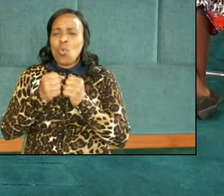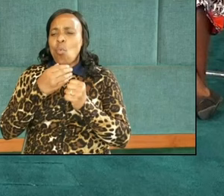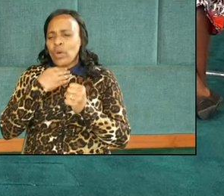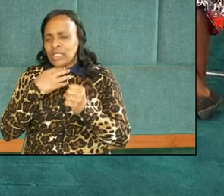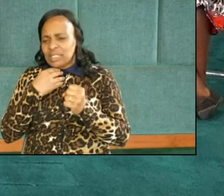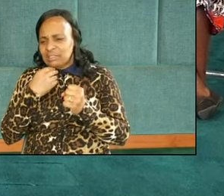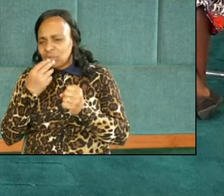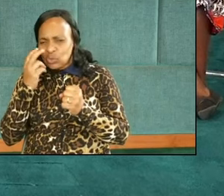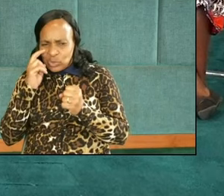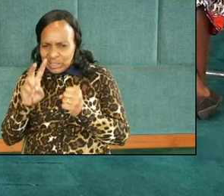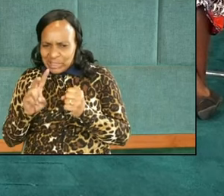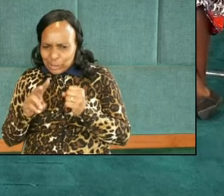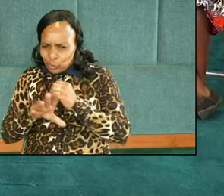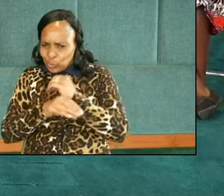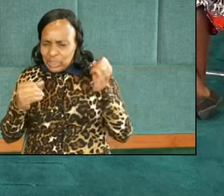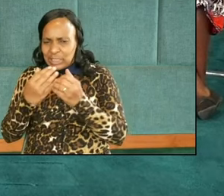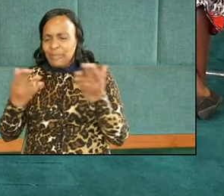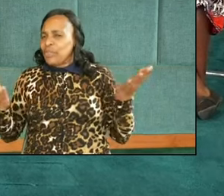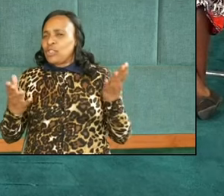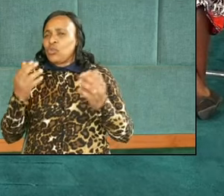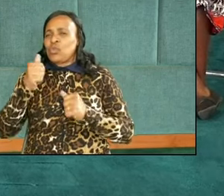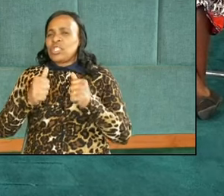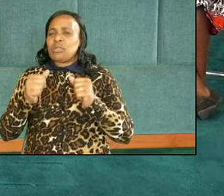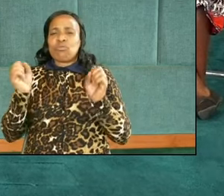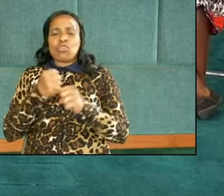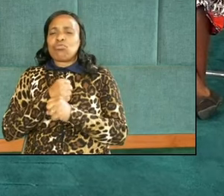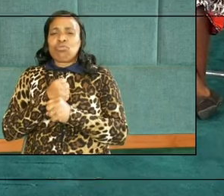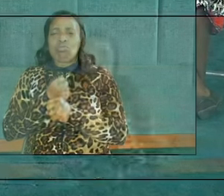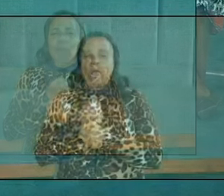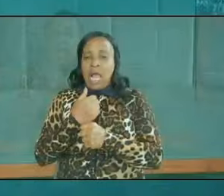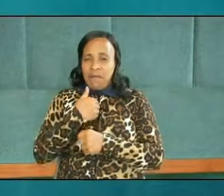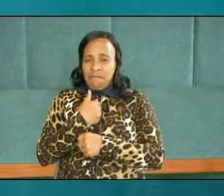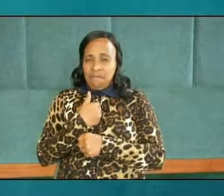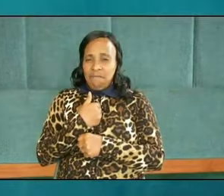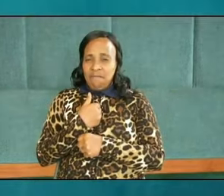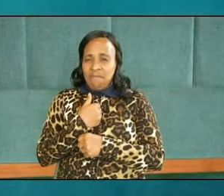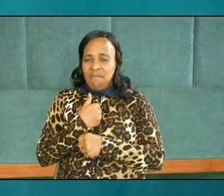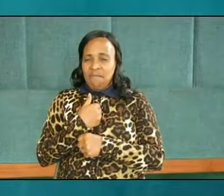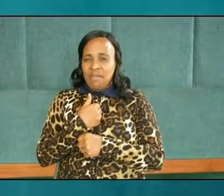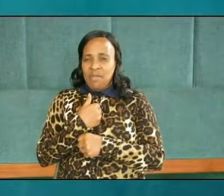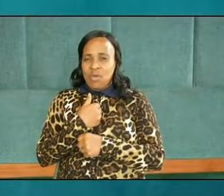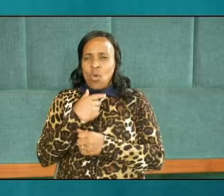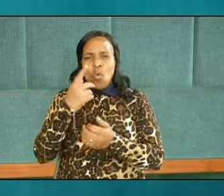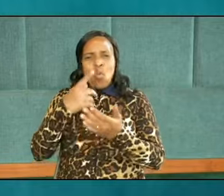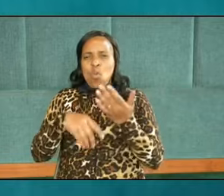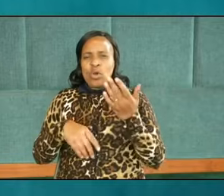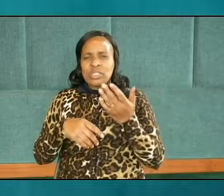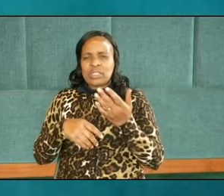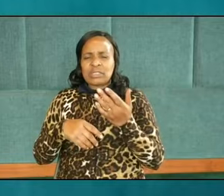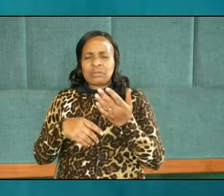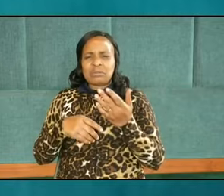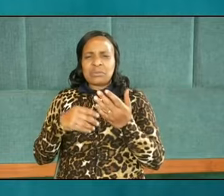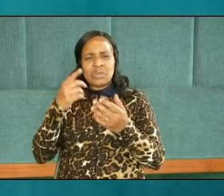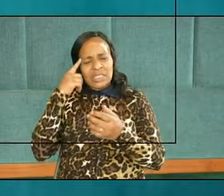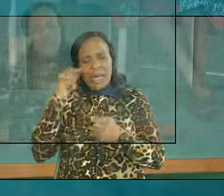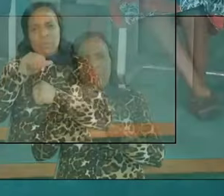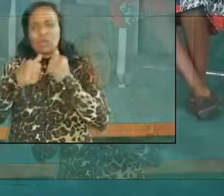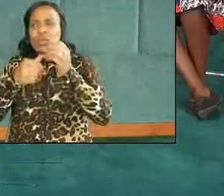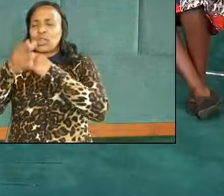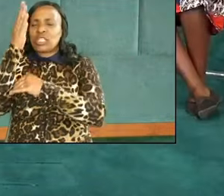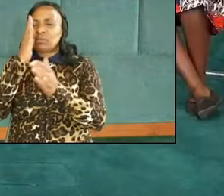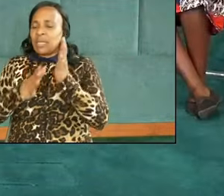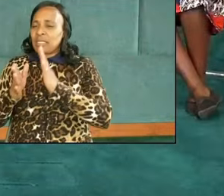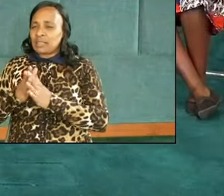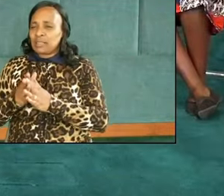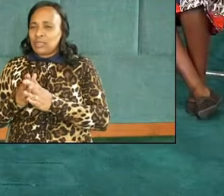want but cannot afford. So, Teacher Eugene, what's God's plan? God's plan when